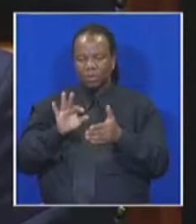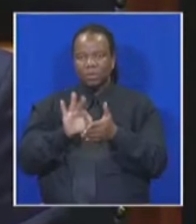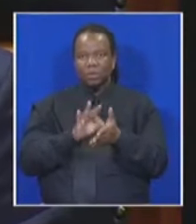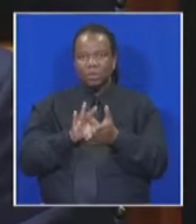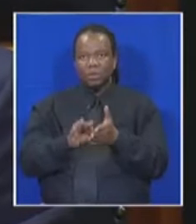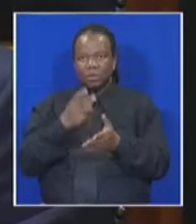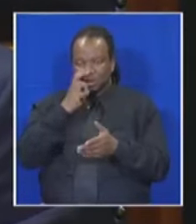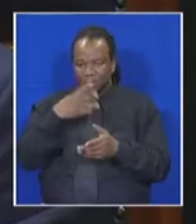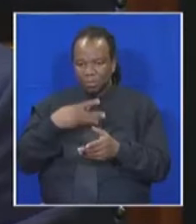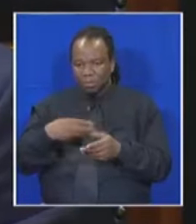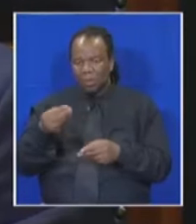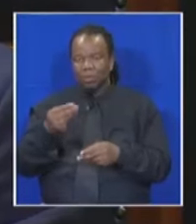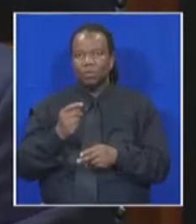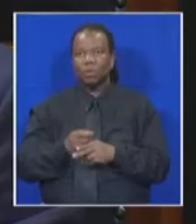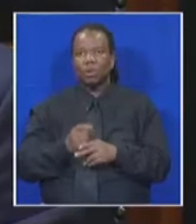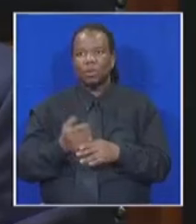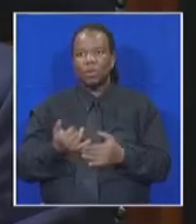now.